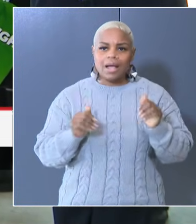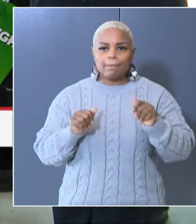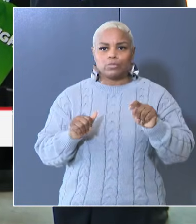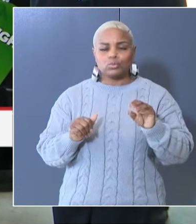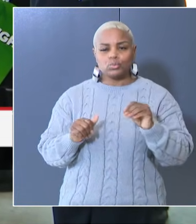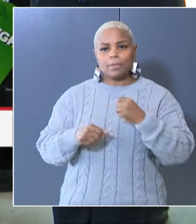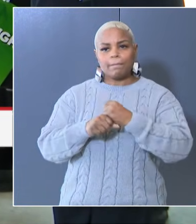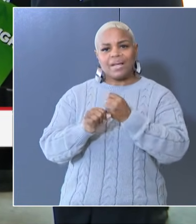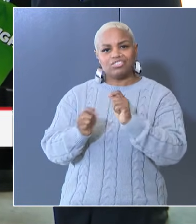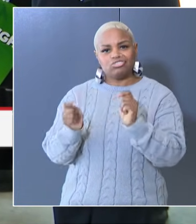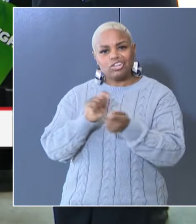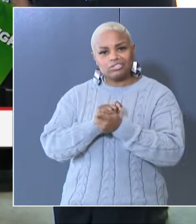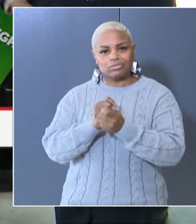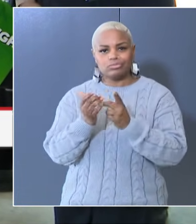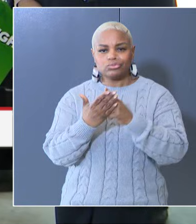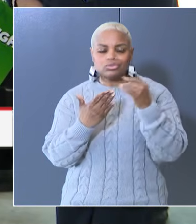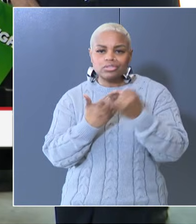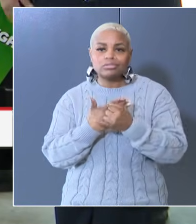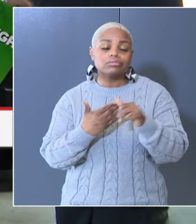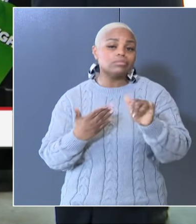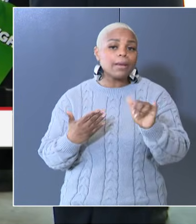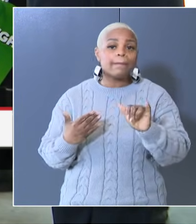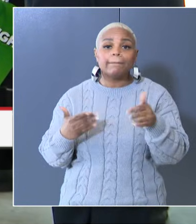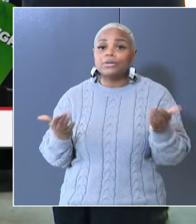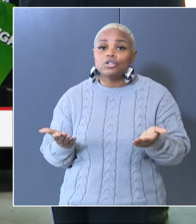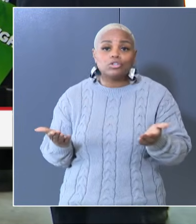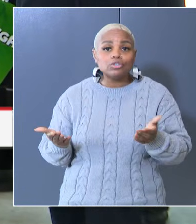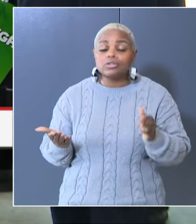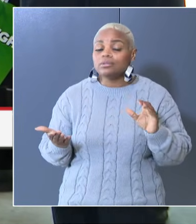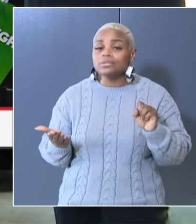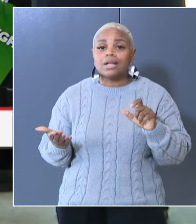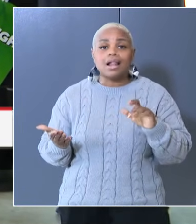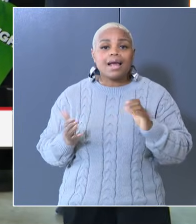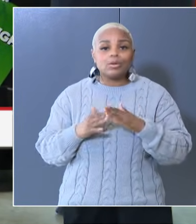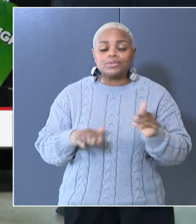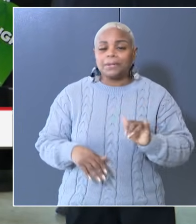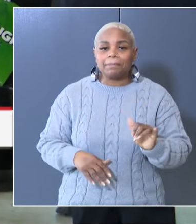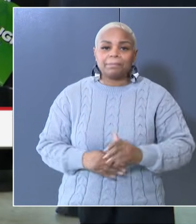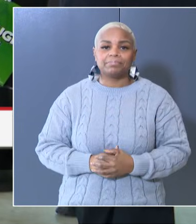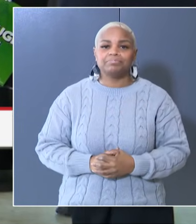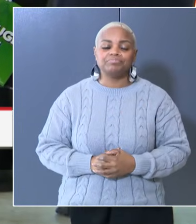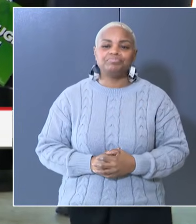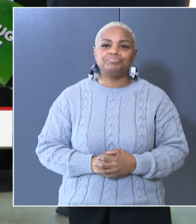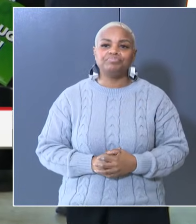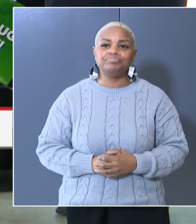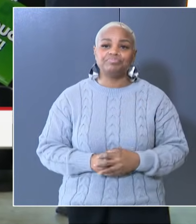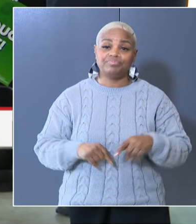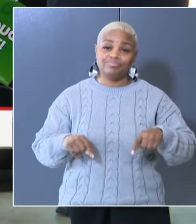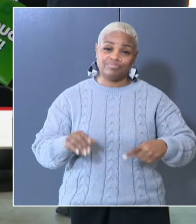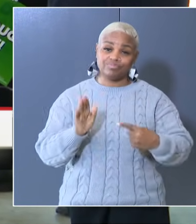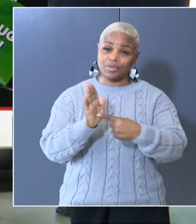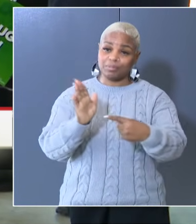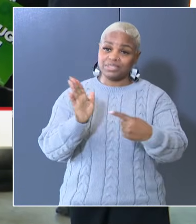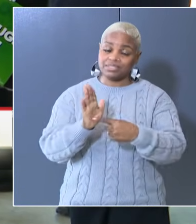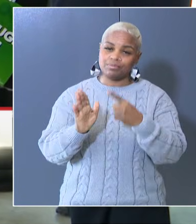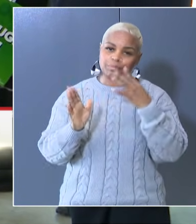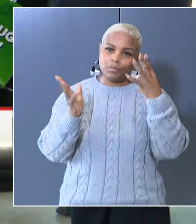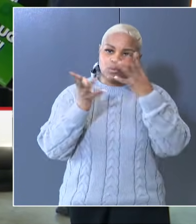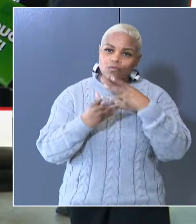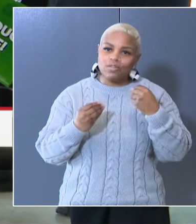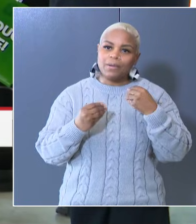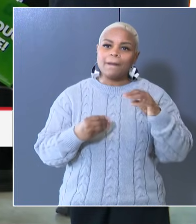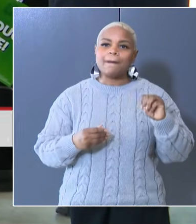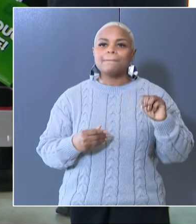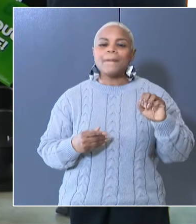Cycle House a possibility. Cycle House represents an important milestone for Urban Green LLC,